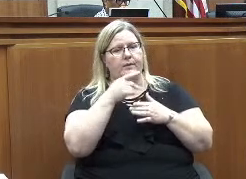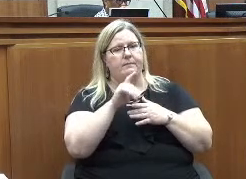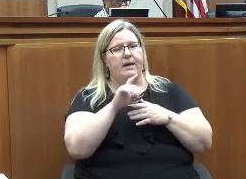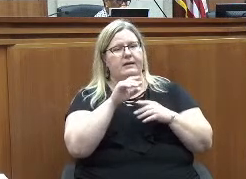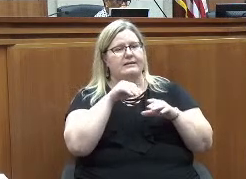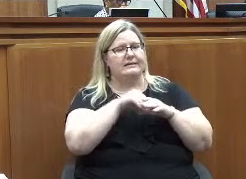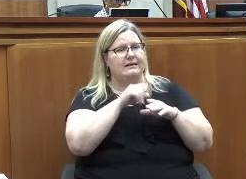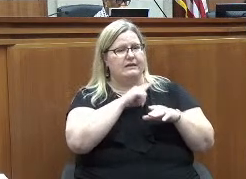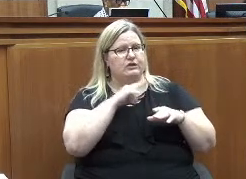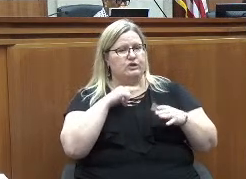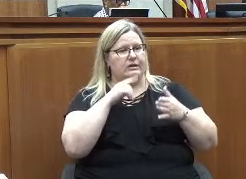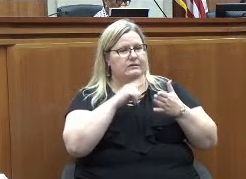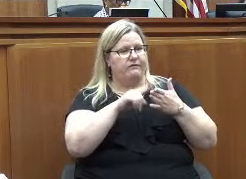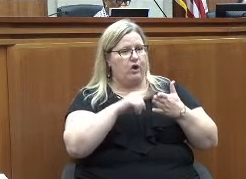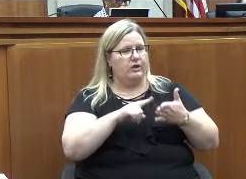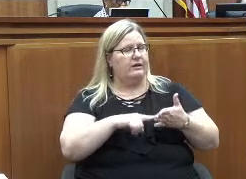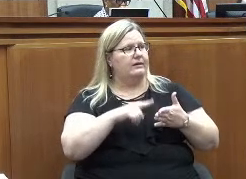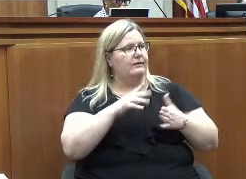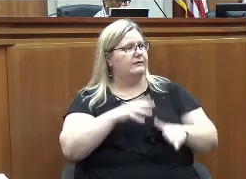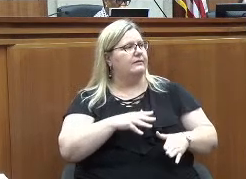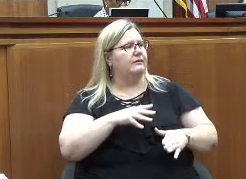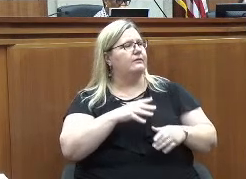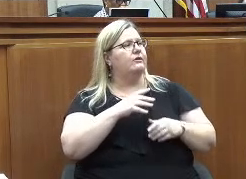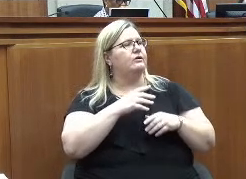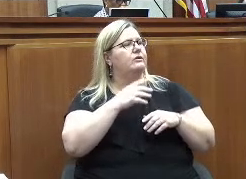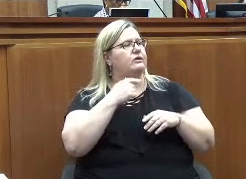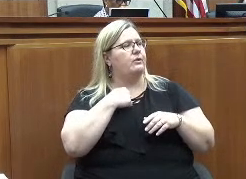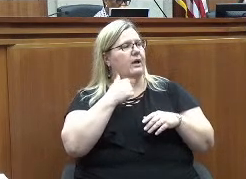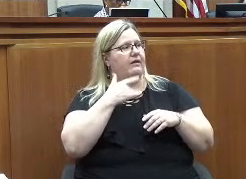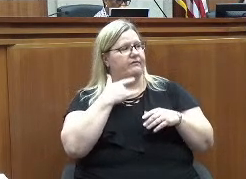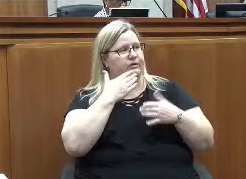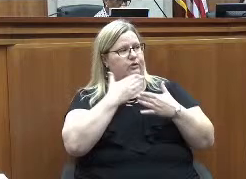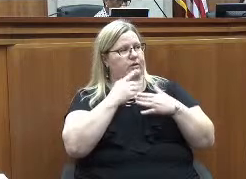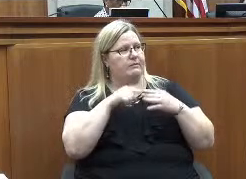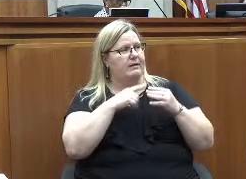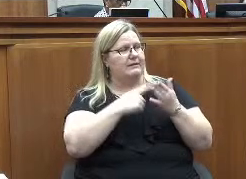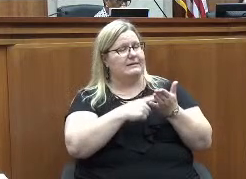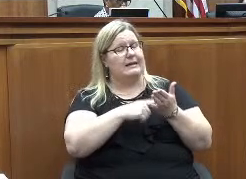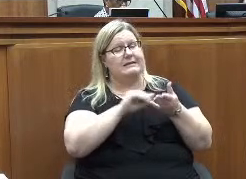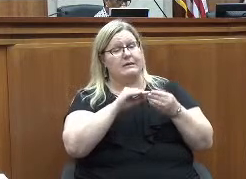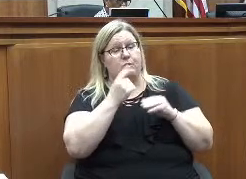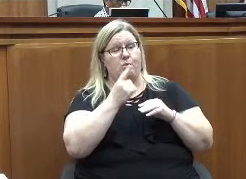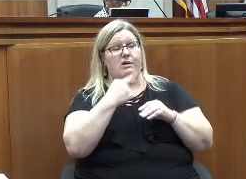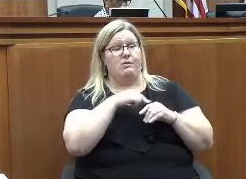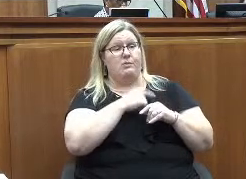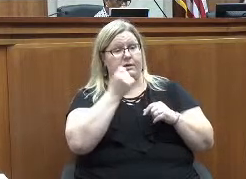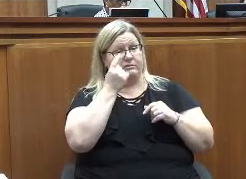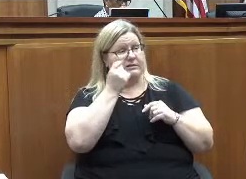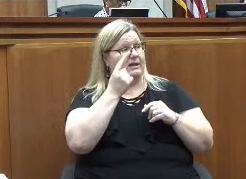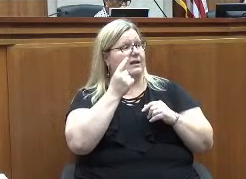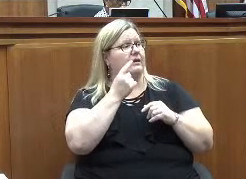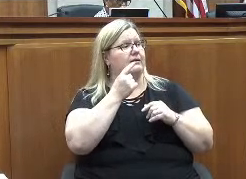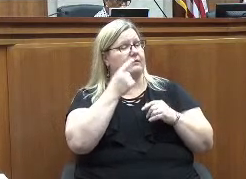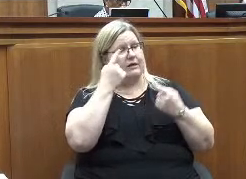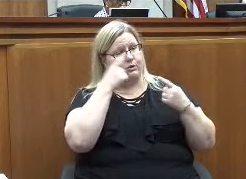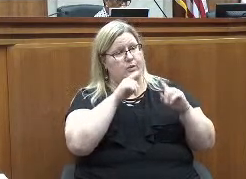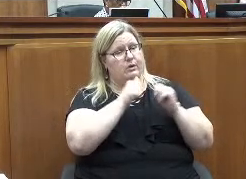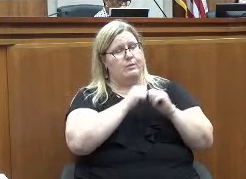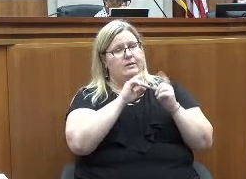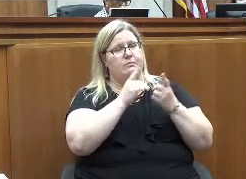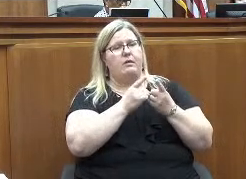about discussing that. And a couple comments I would make. Number one is we really agree with the department that the statute was a very good